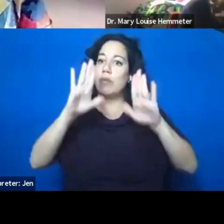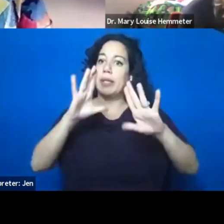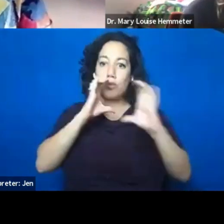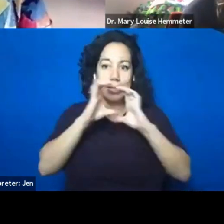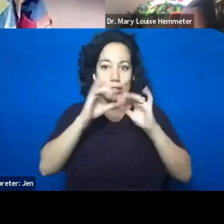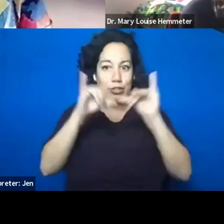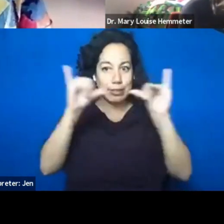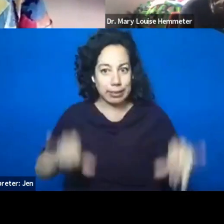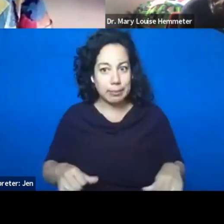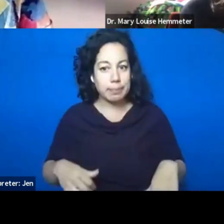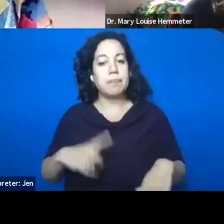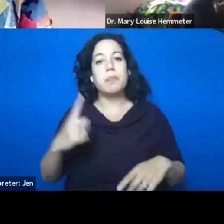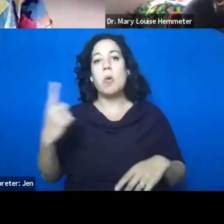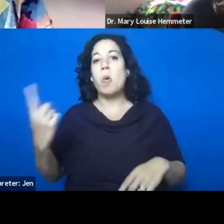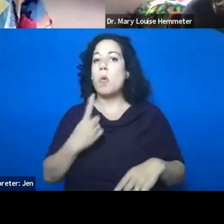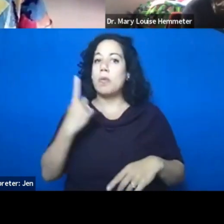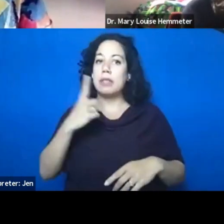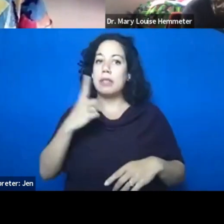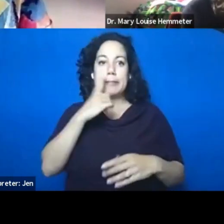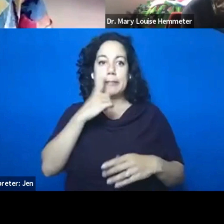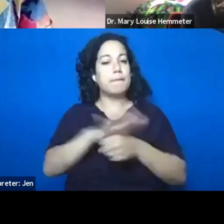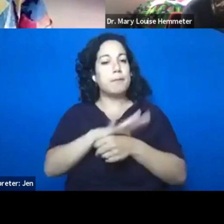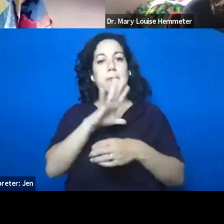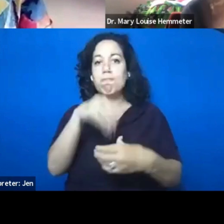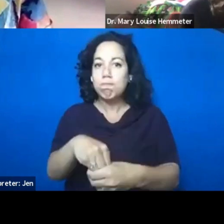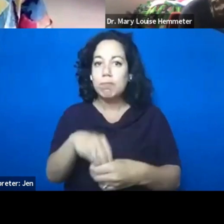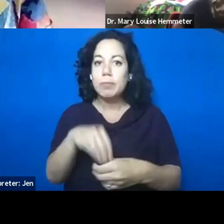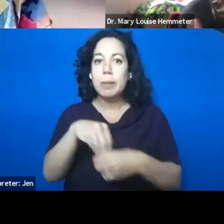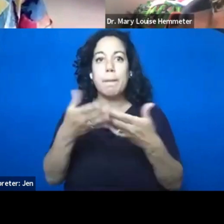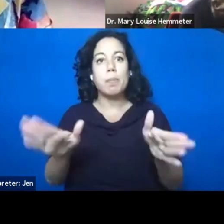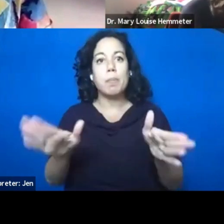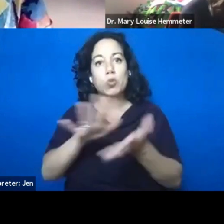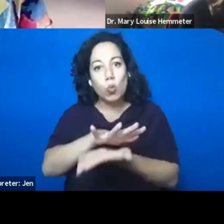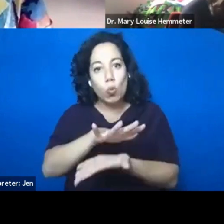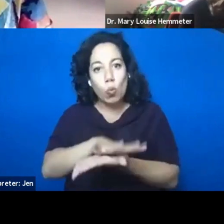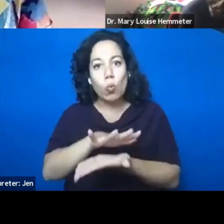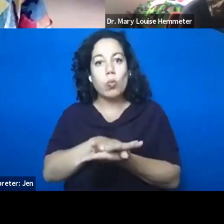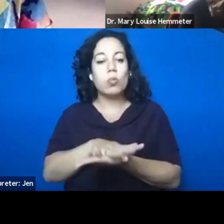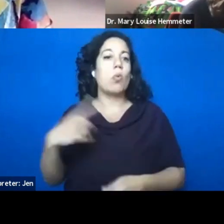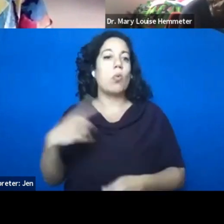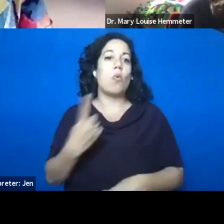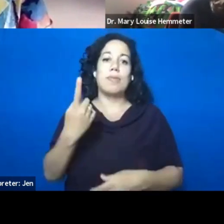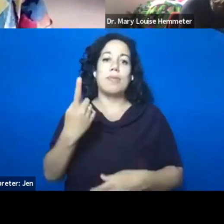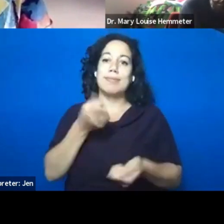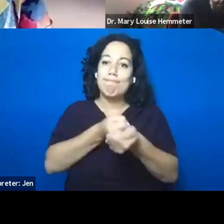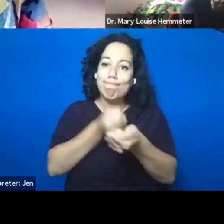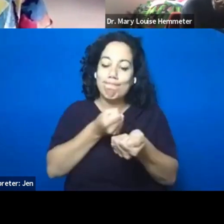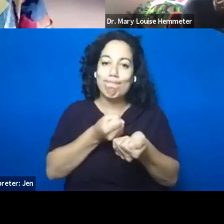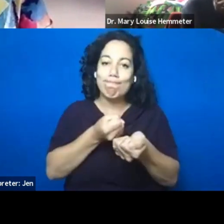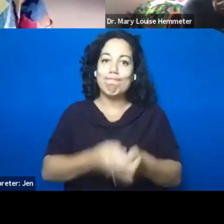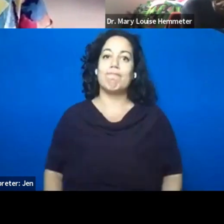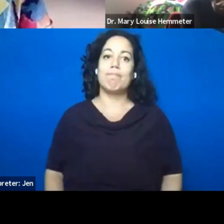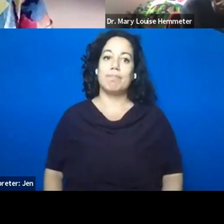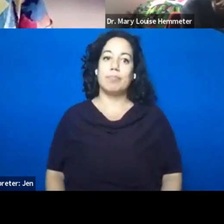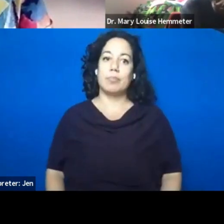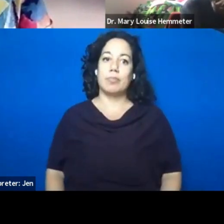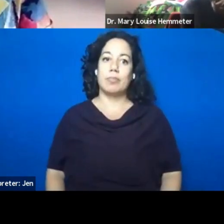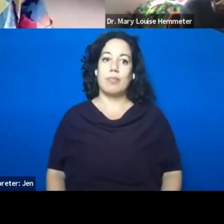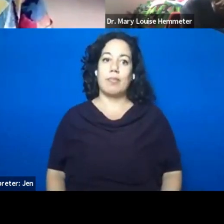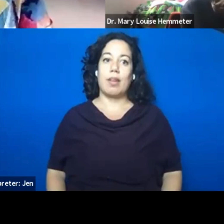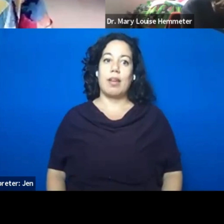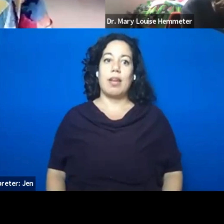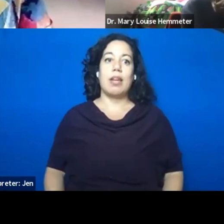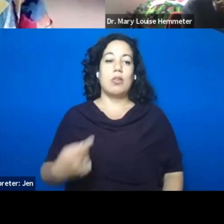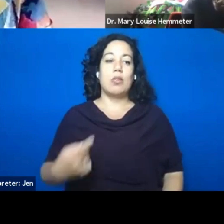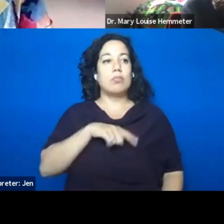has always been fully included in public schools, has always gotten the support she needed. And we ran into some friends of theirs